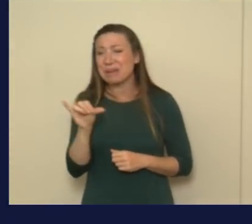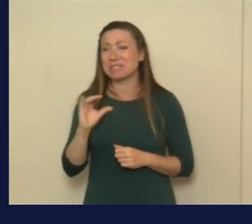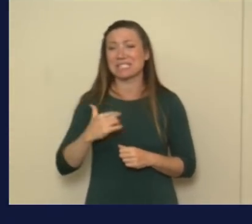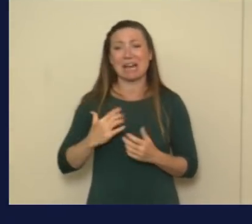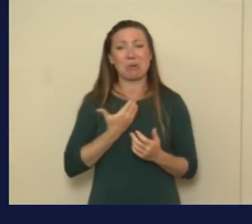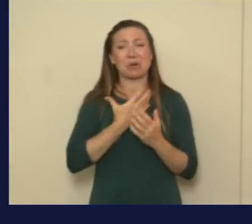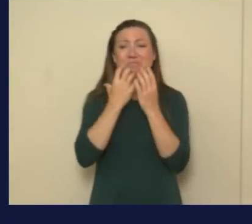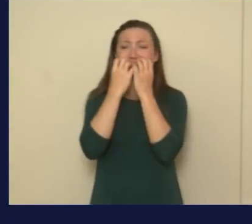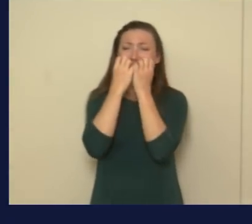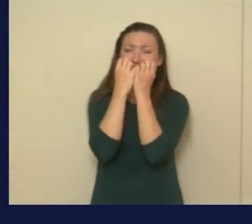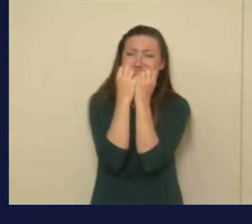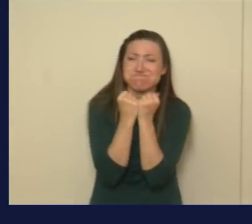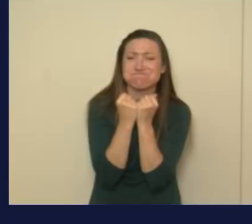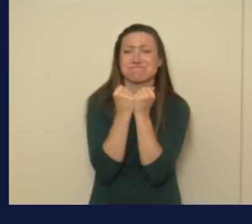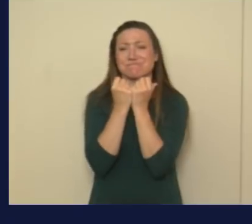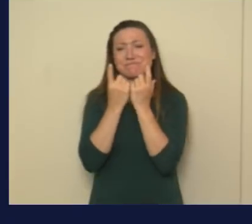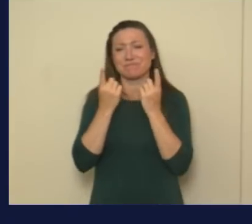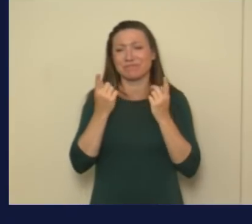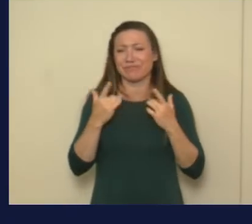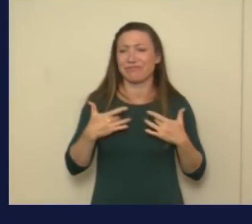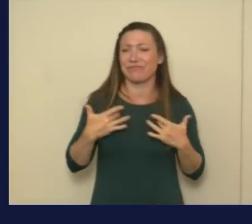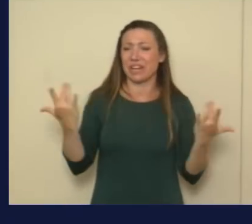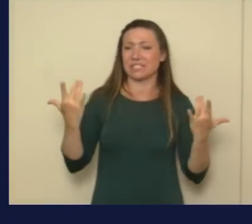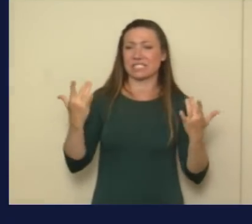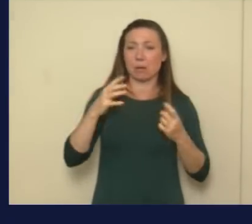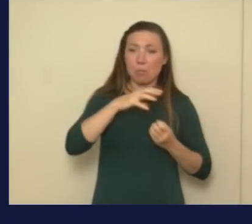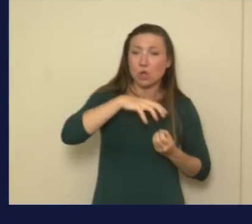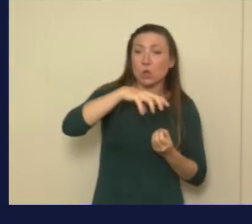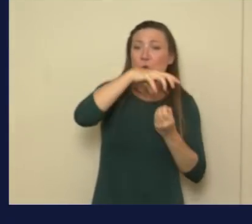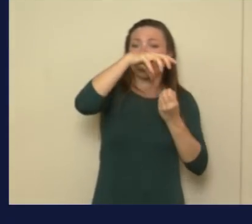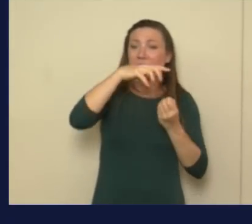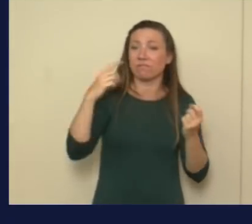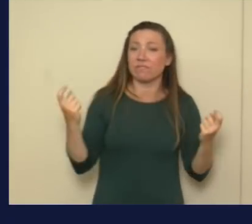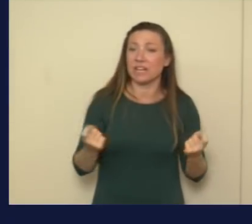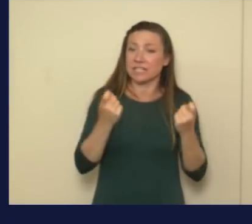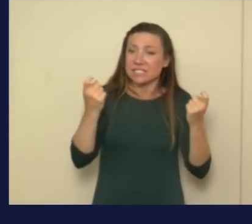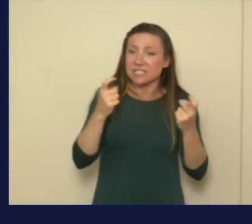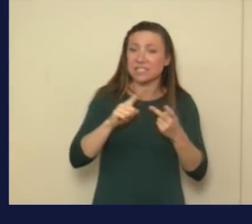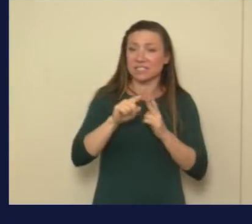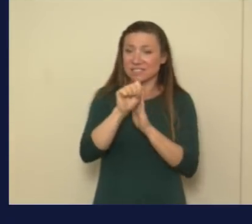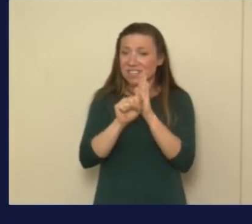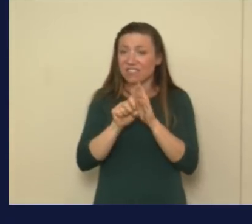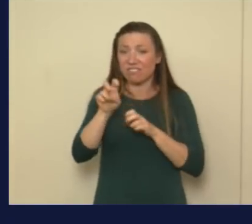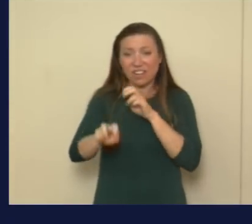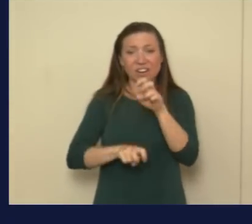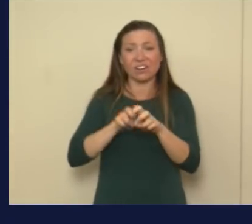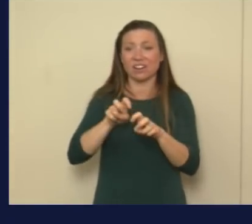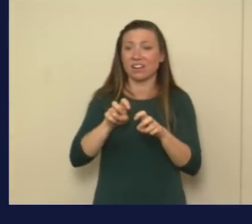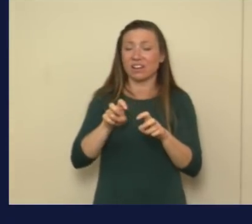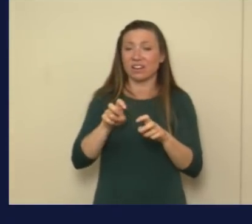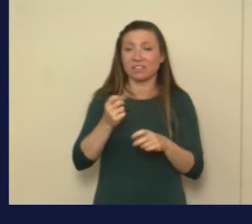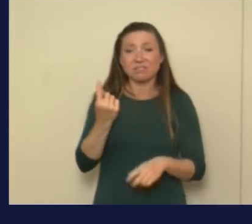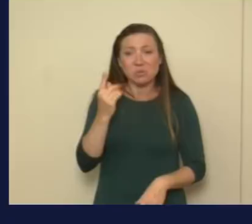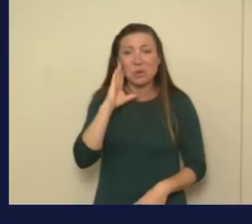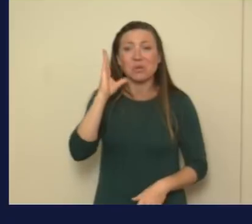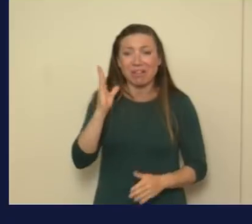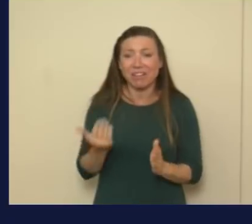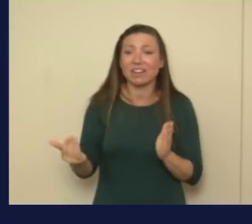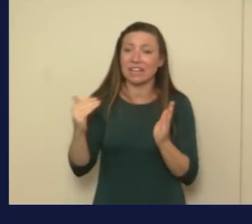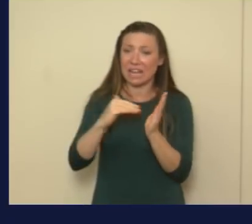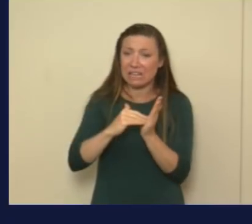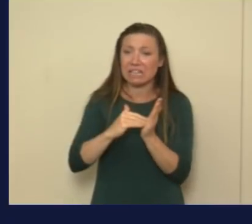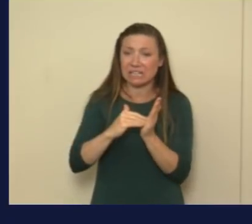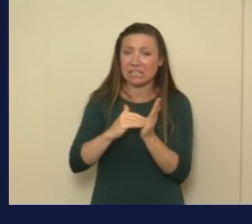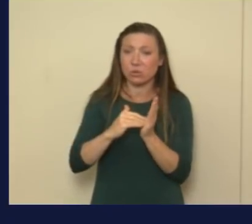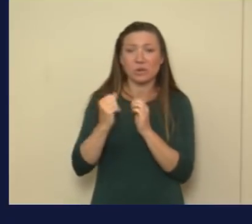we're gonna get to do them again. Of that, all of us are convinced. To do that safely and to save